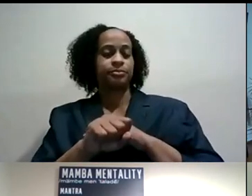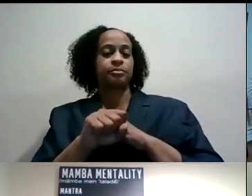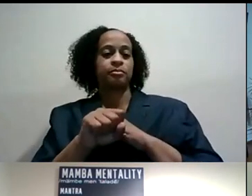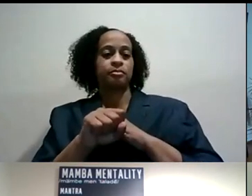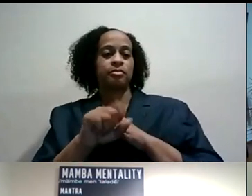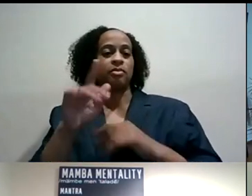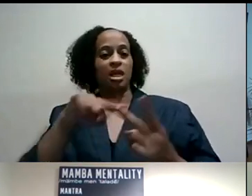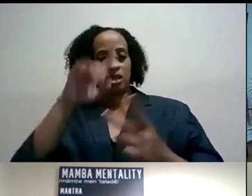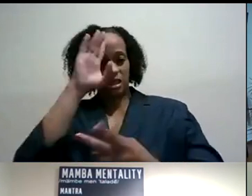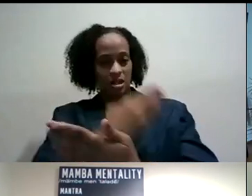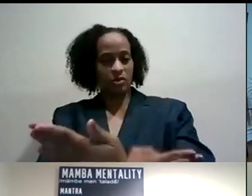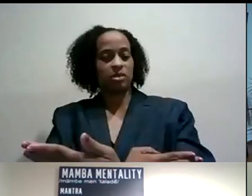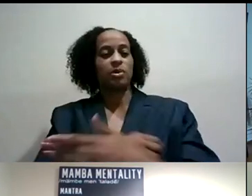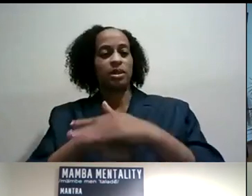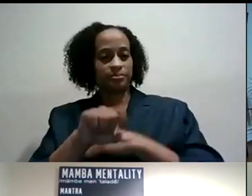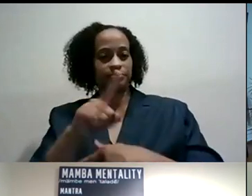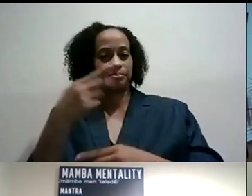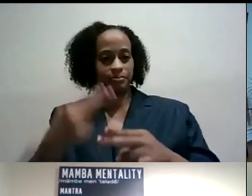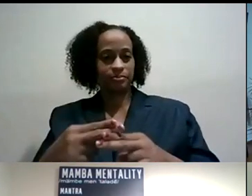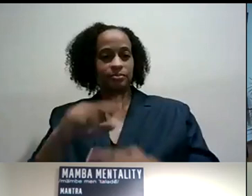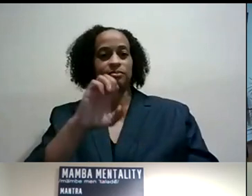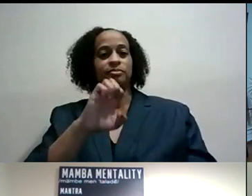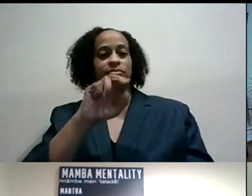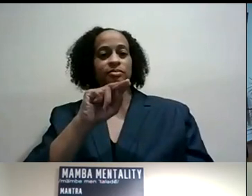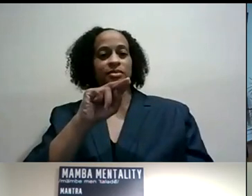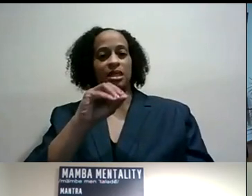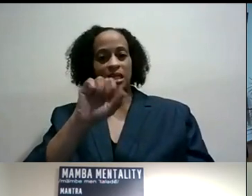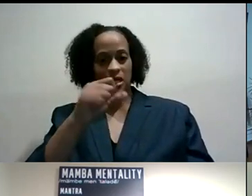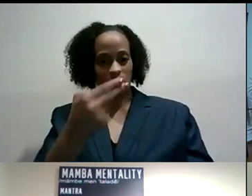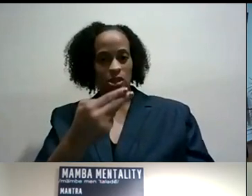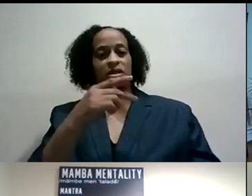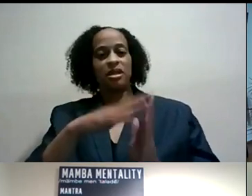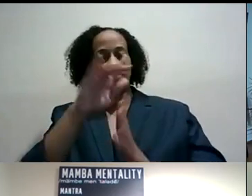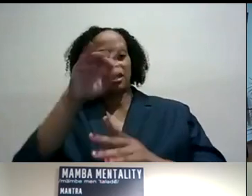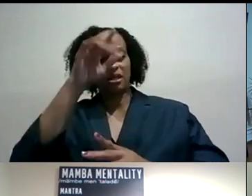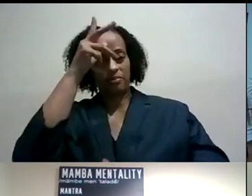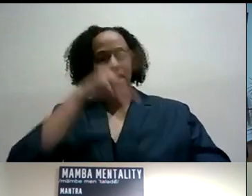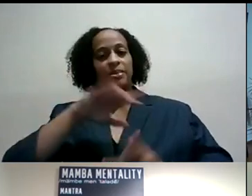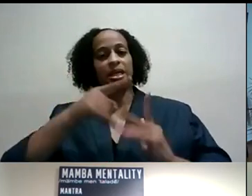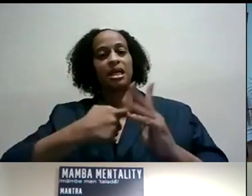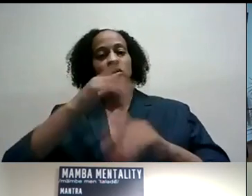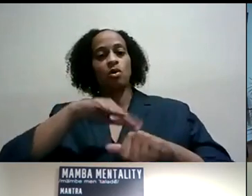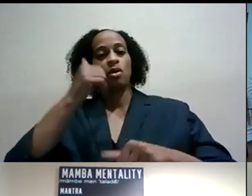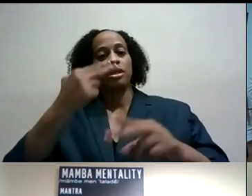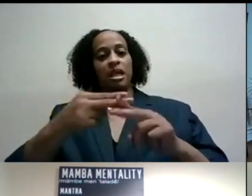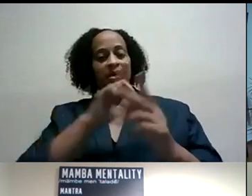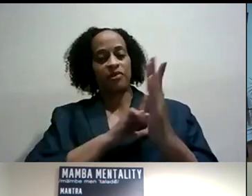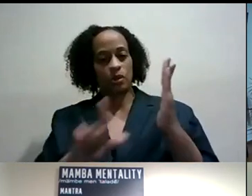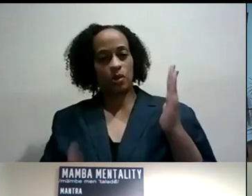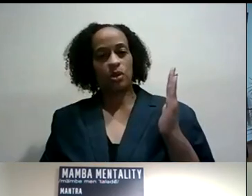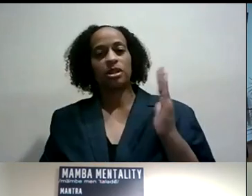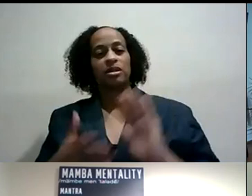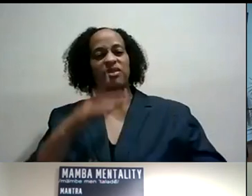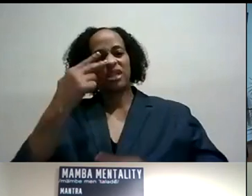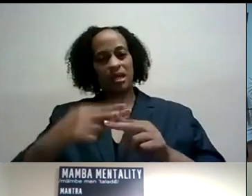was a son was born, and he named it Enosh. Then men began to call on the name of the Lord. Isn't it interesting how the names